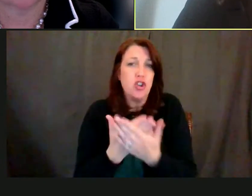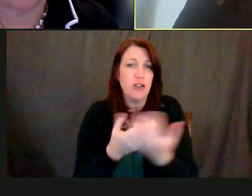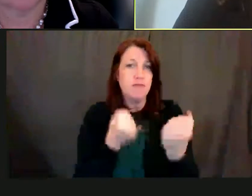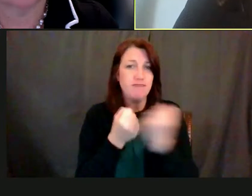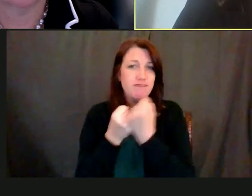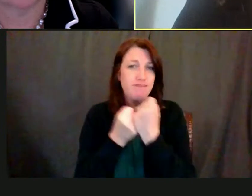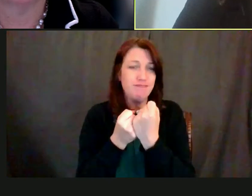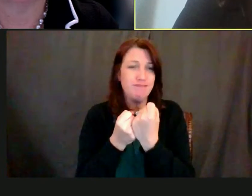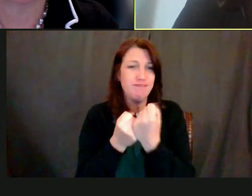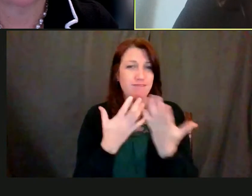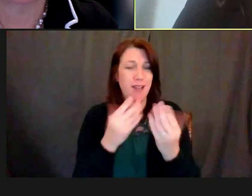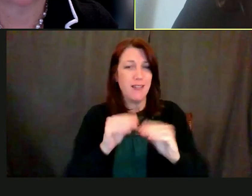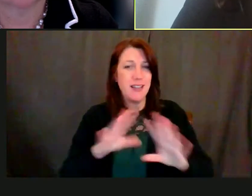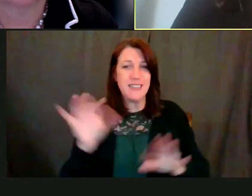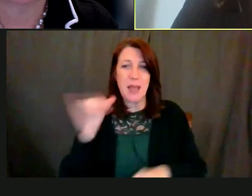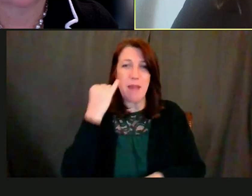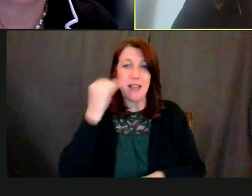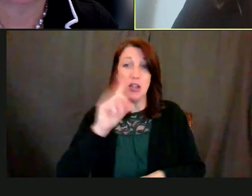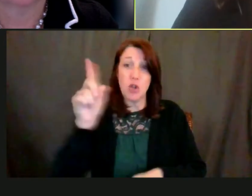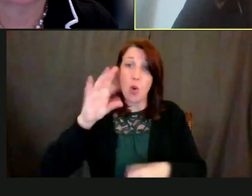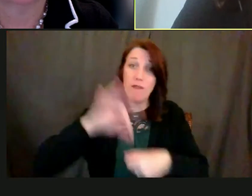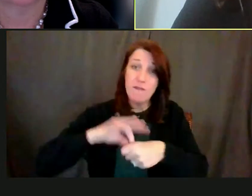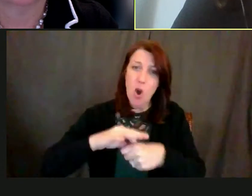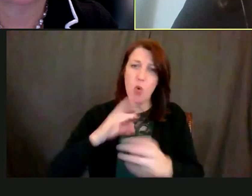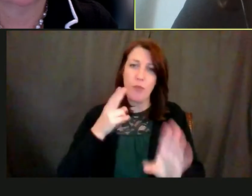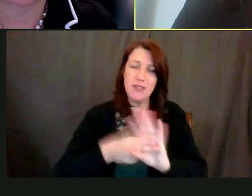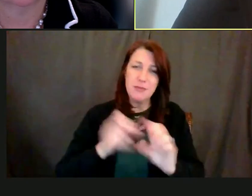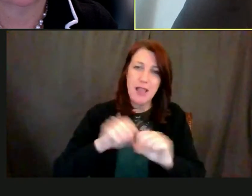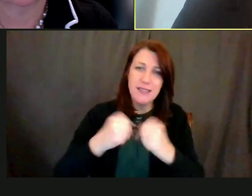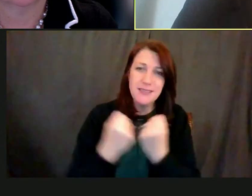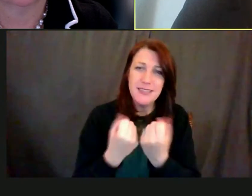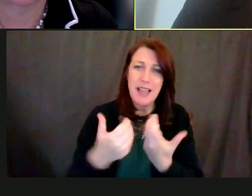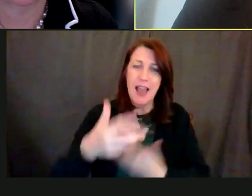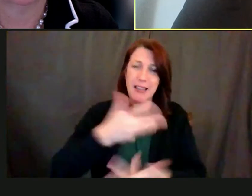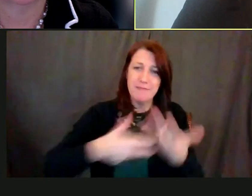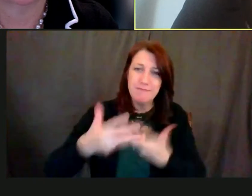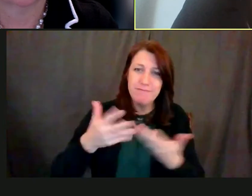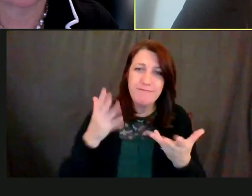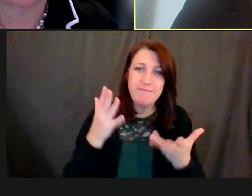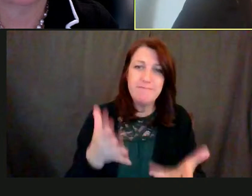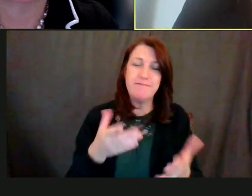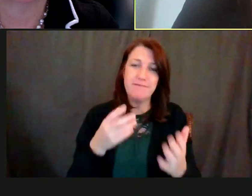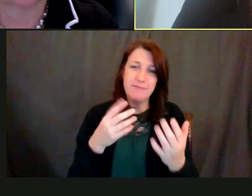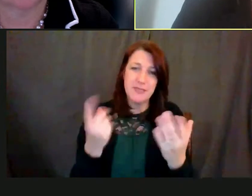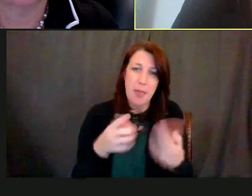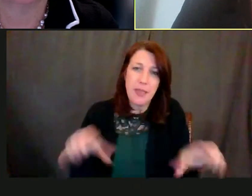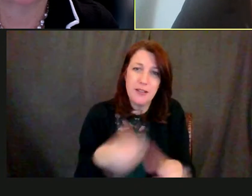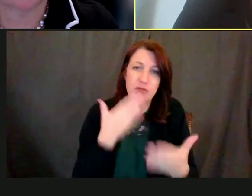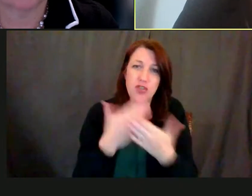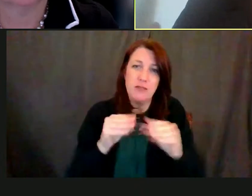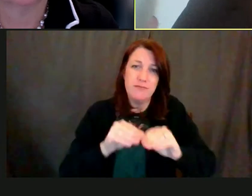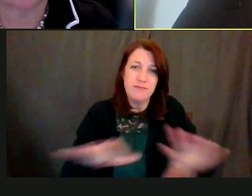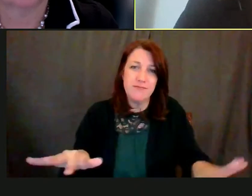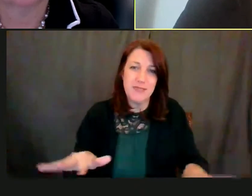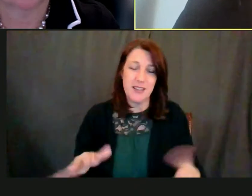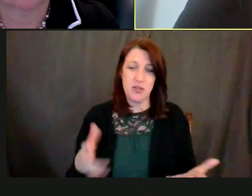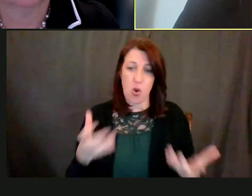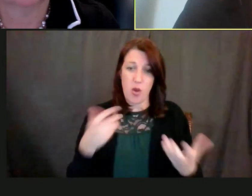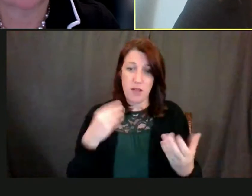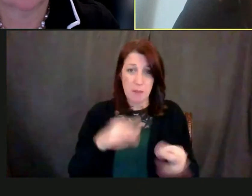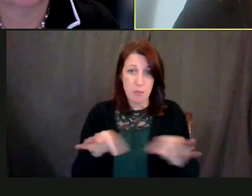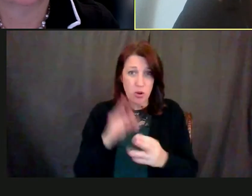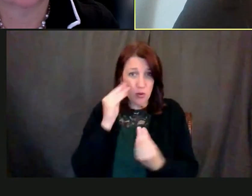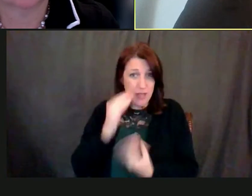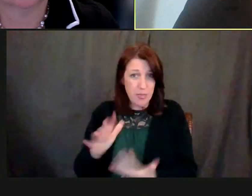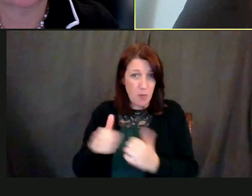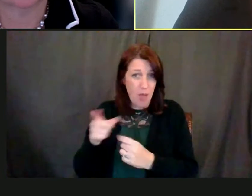you want to do something good. You want to participate in society. And it's really important to let people know how they've contributed, to share your results of